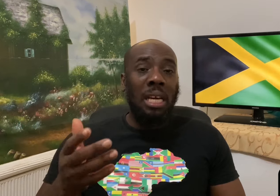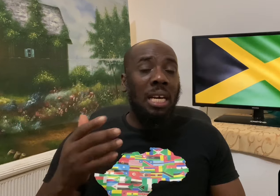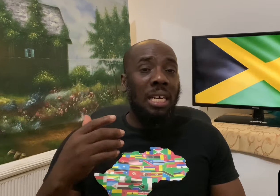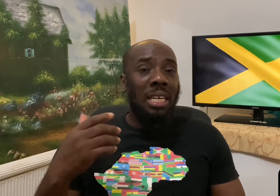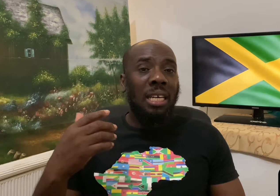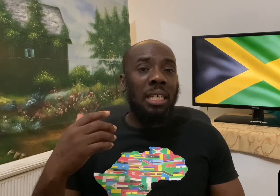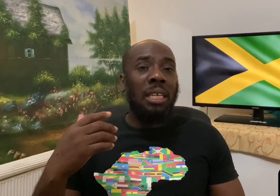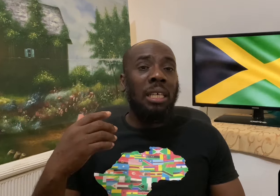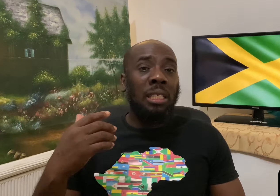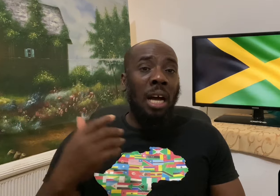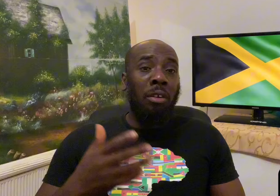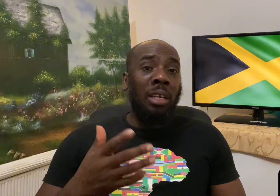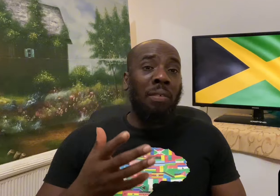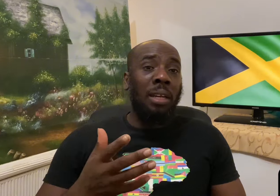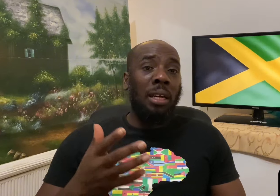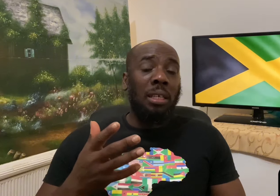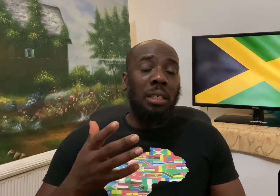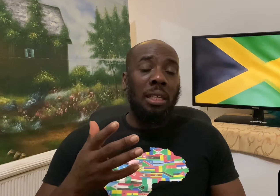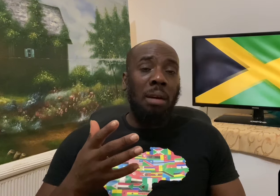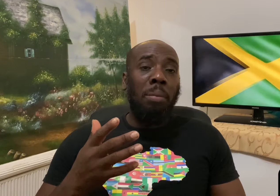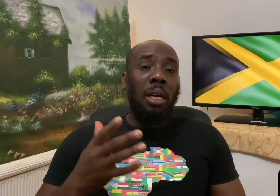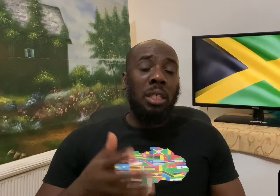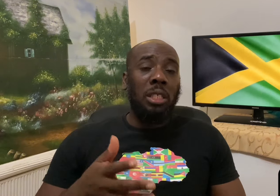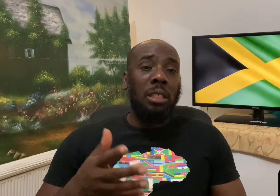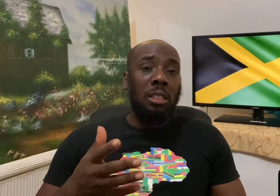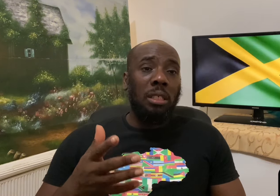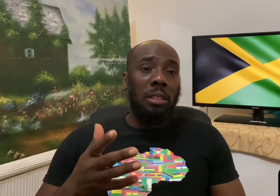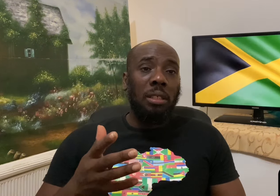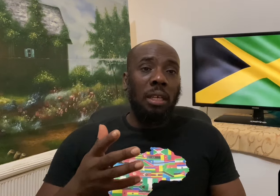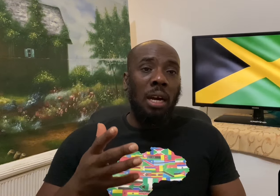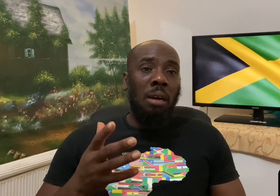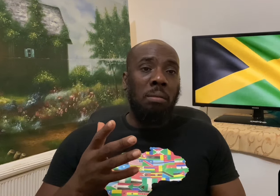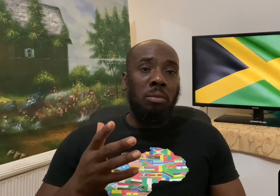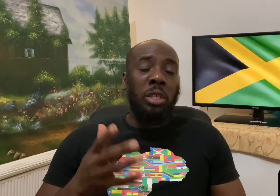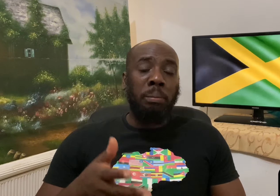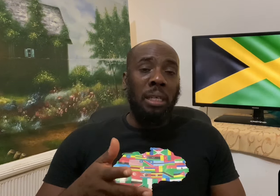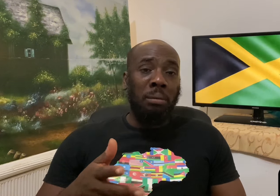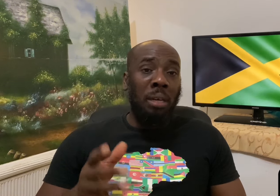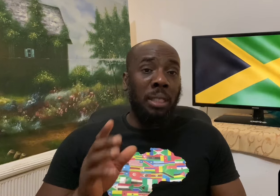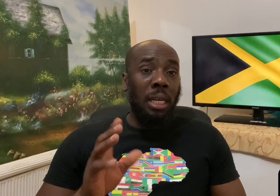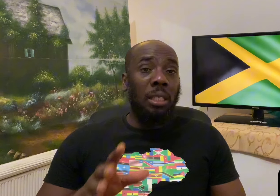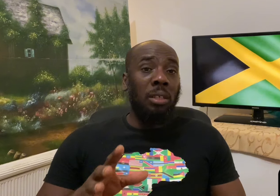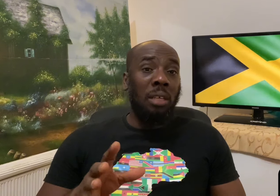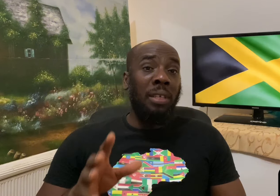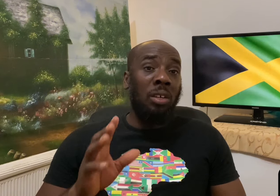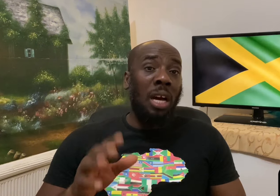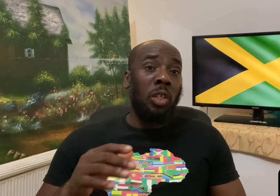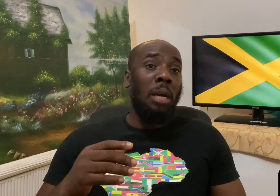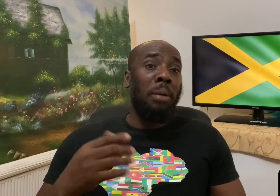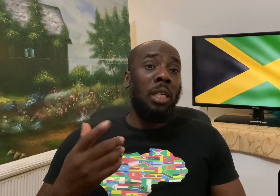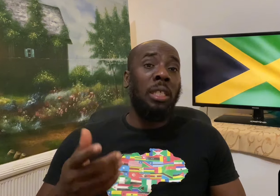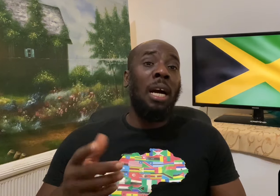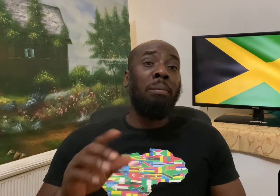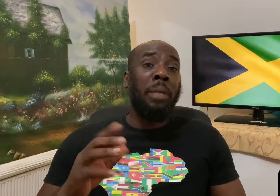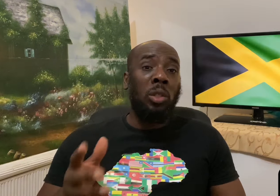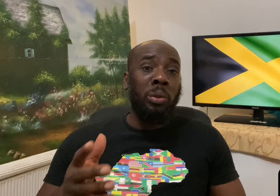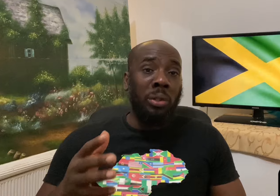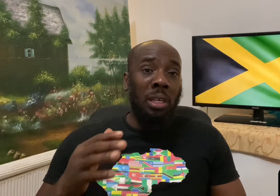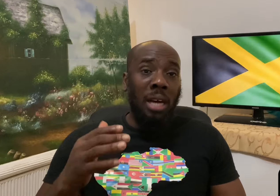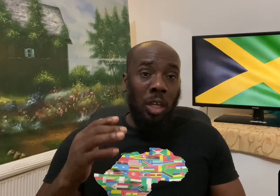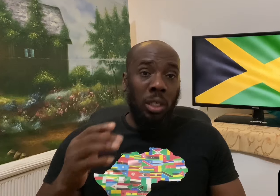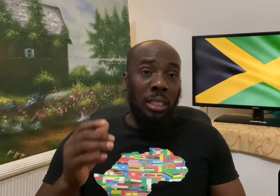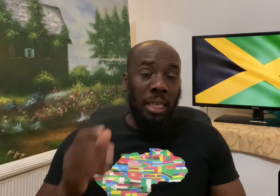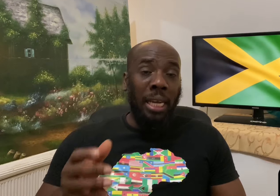You see, he's already given a politician response. But let me continue. See if he's going to actually apologize or admit